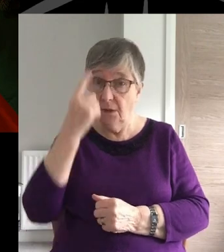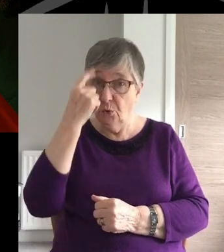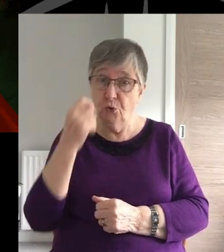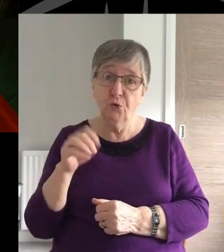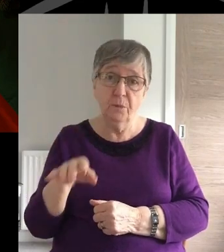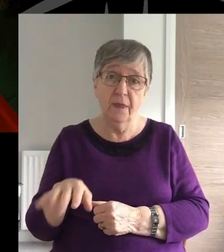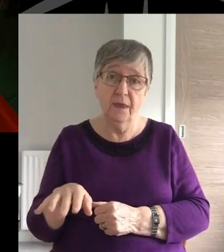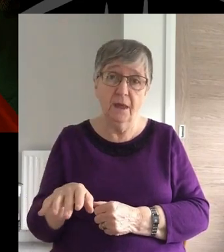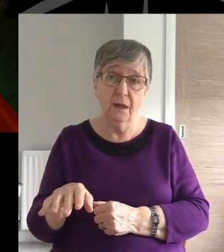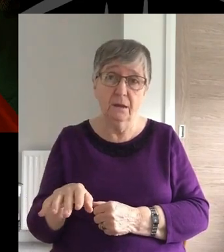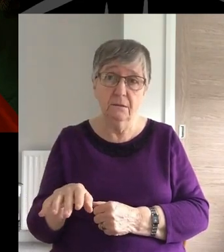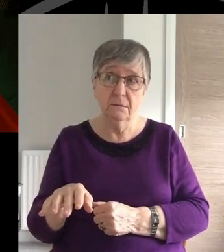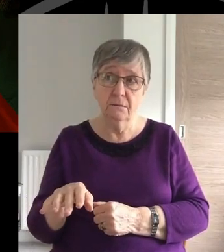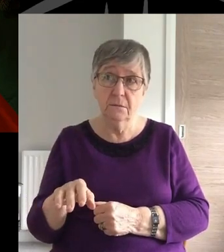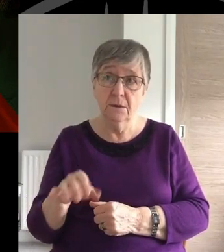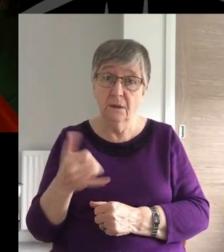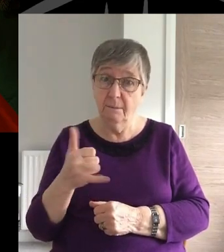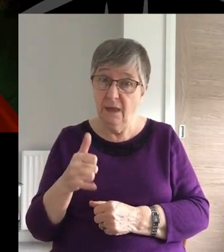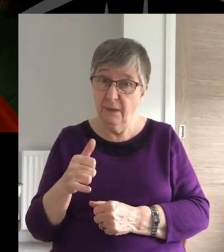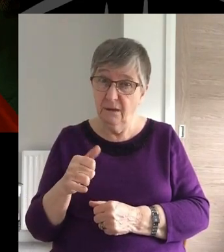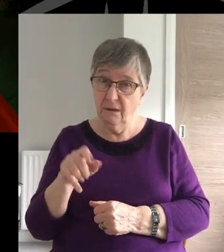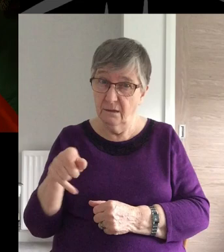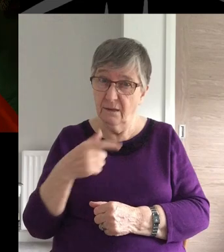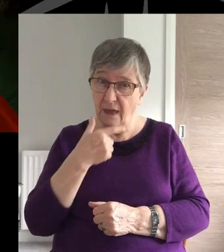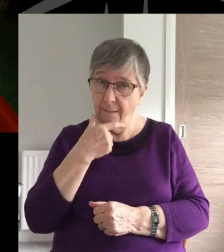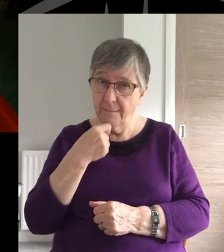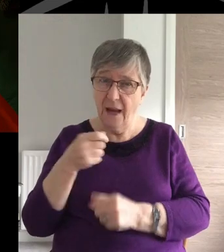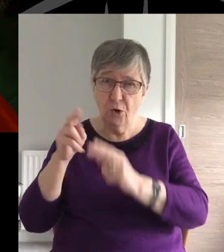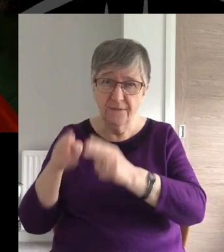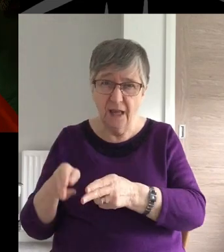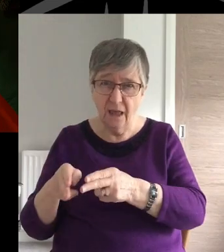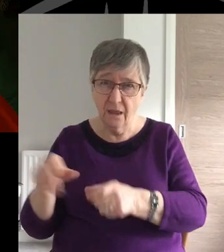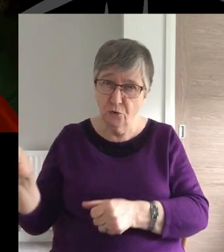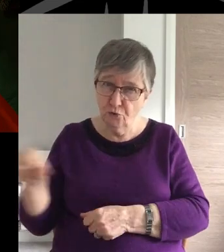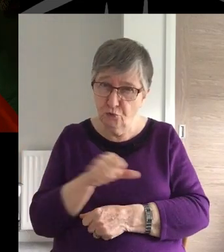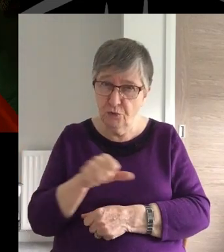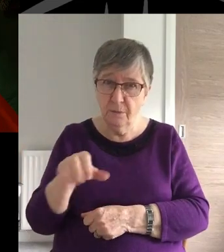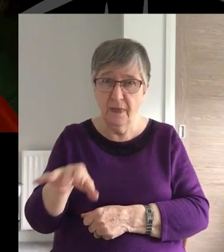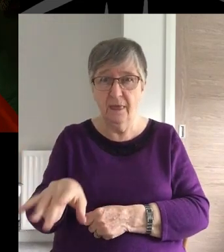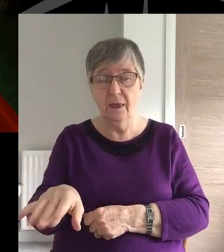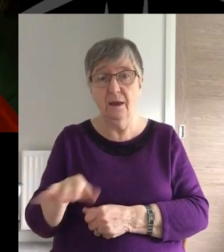But he could be there. In fact, maybe he should be there.